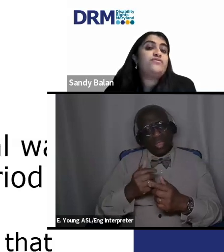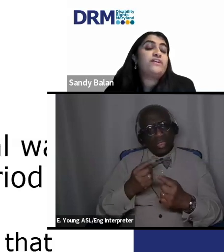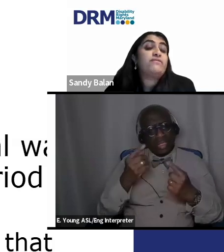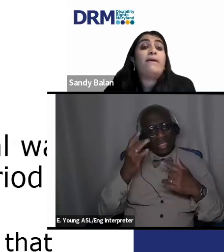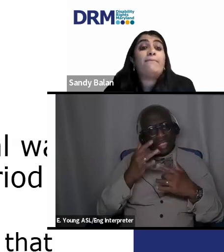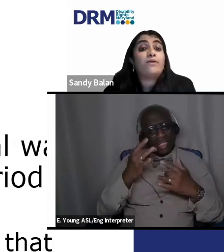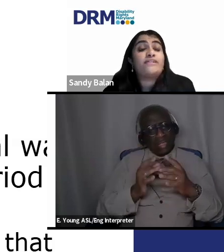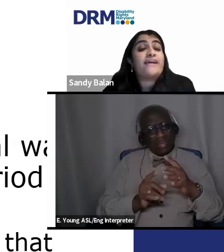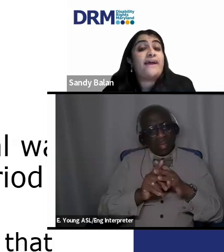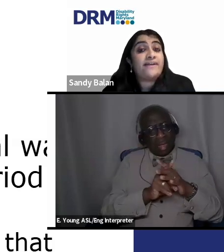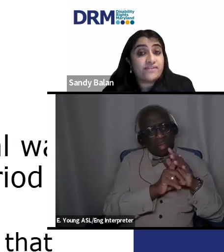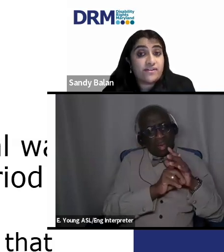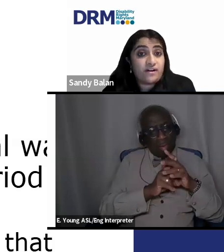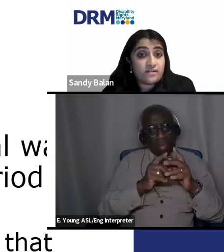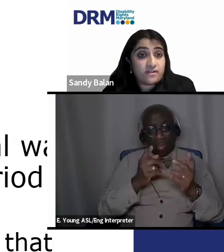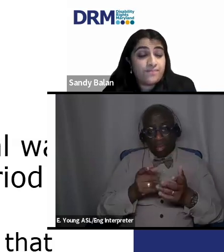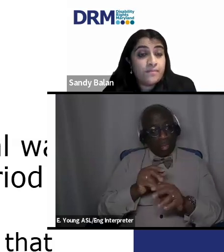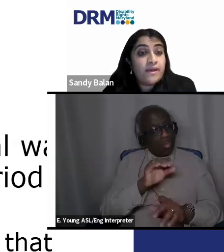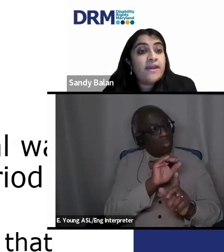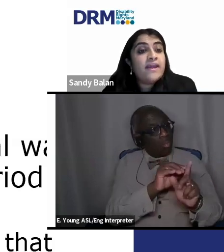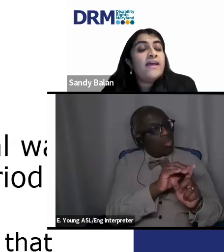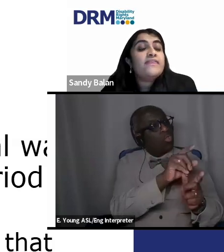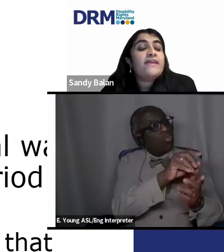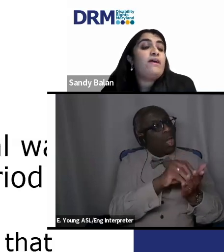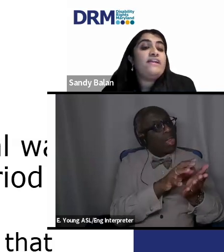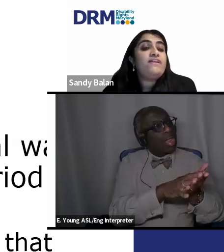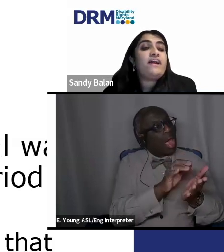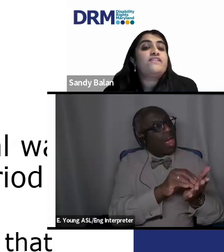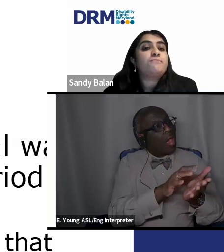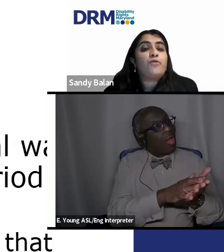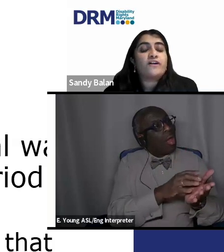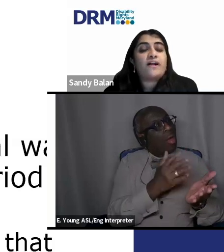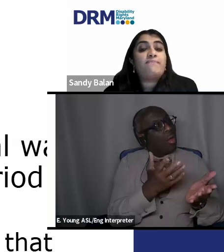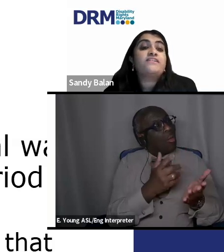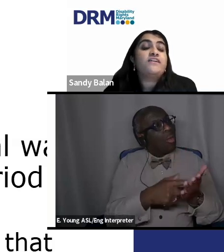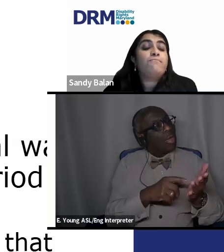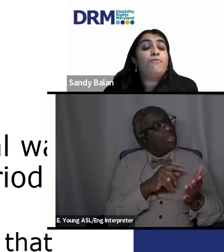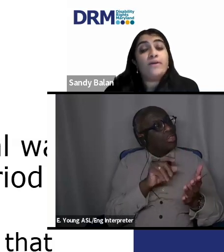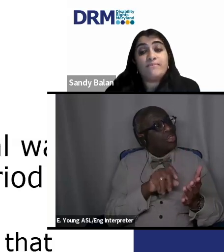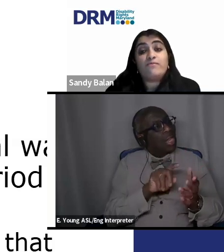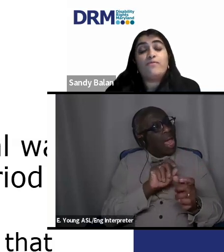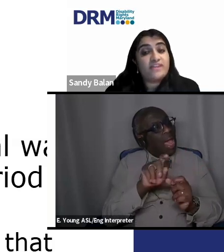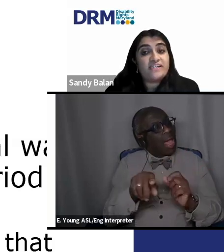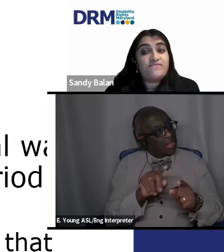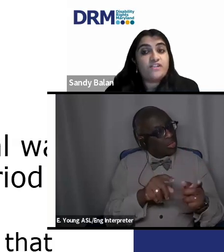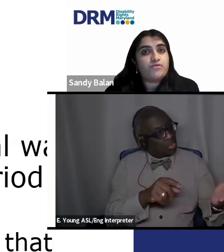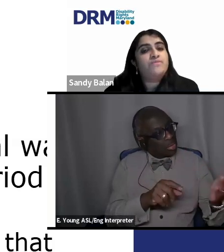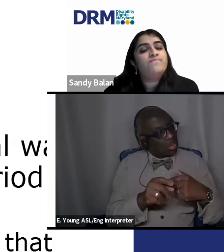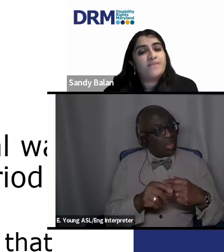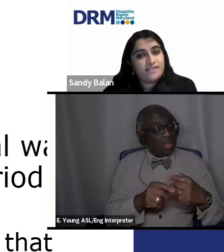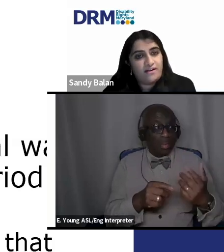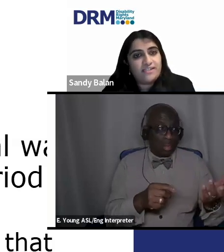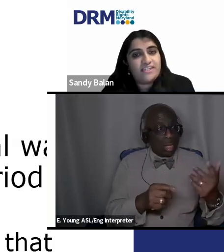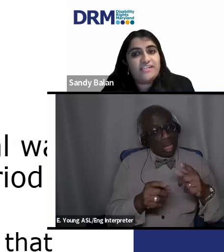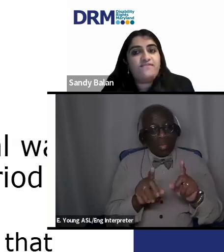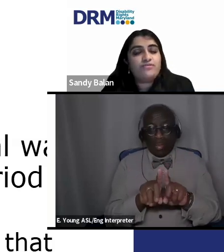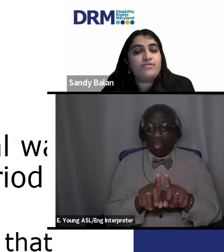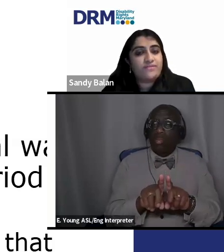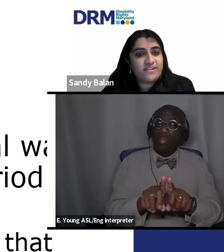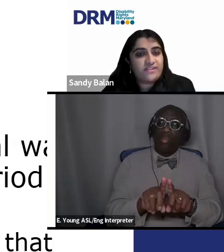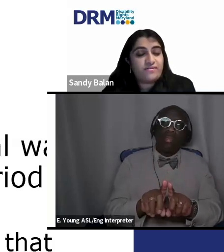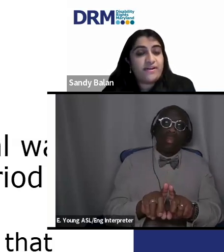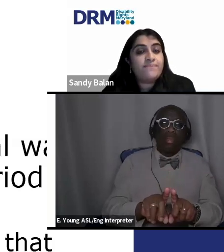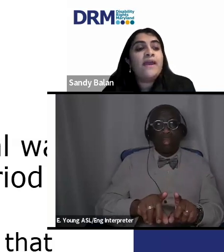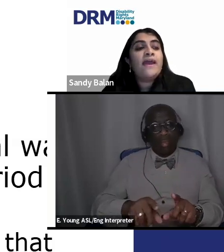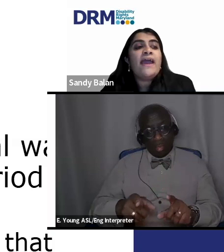the individual can remember what to ask the doctor. They might even have the supporter come into the appointment with the individual, as long as the